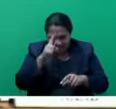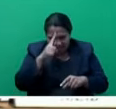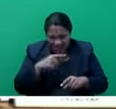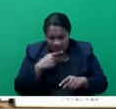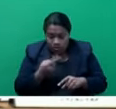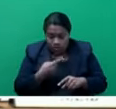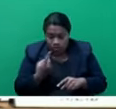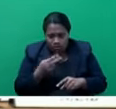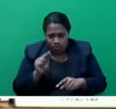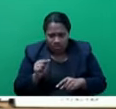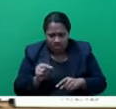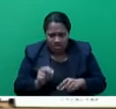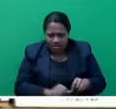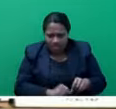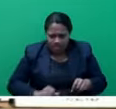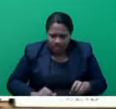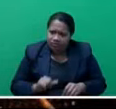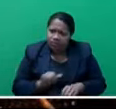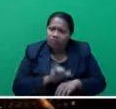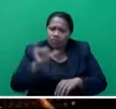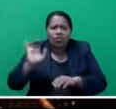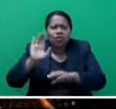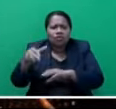due to border closure?